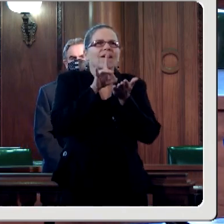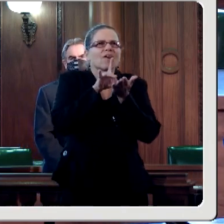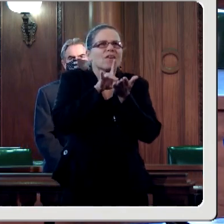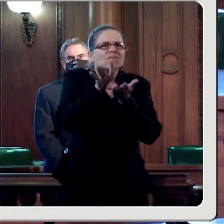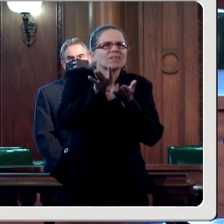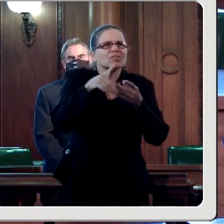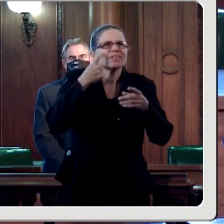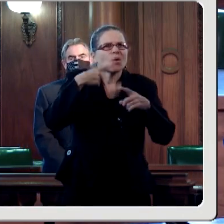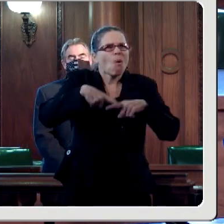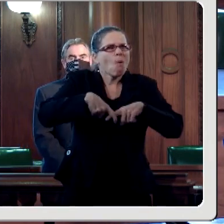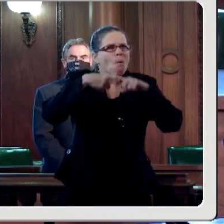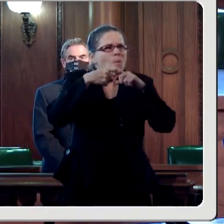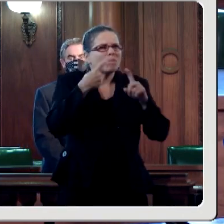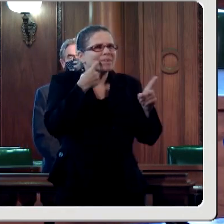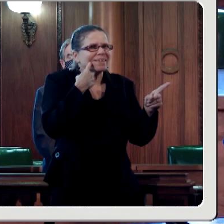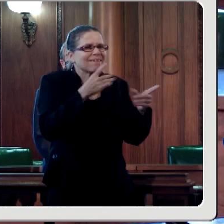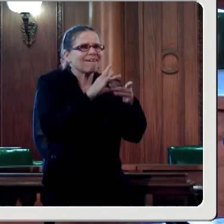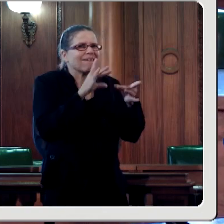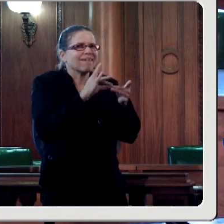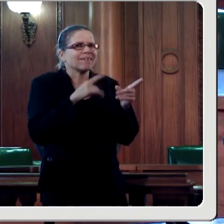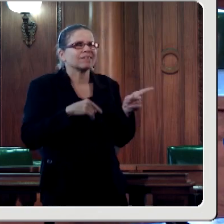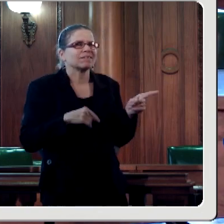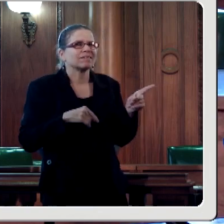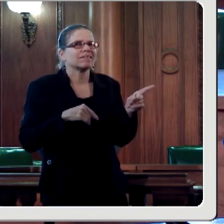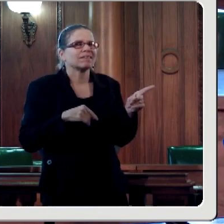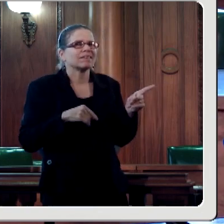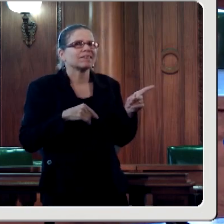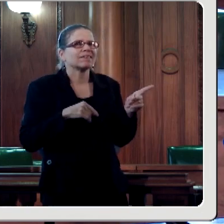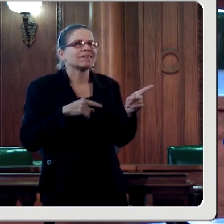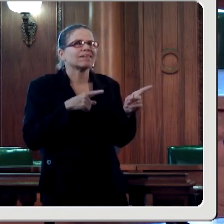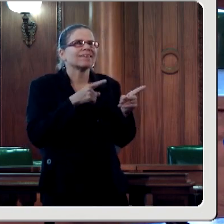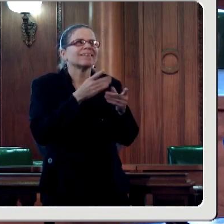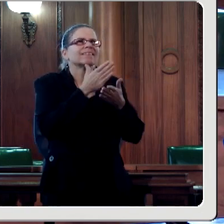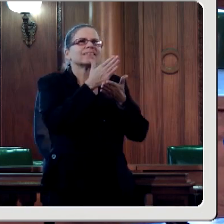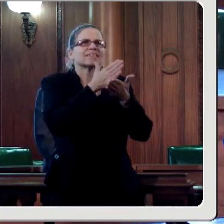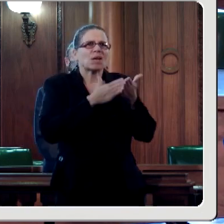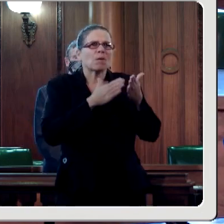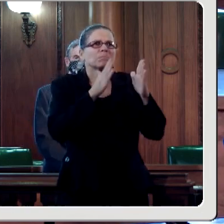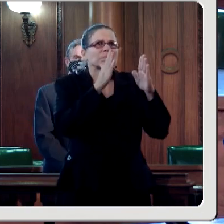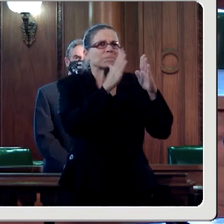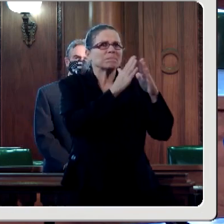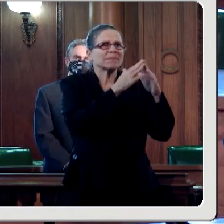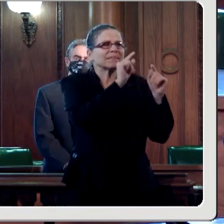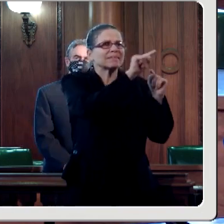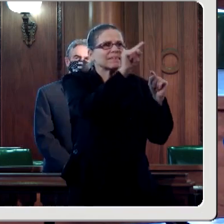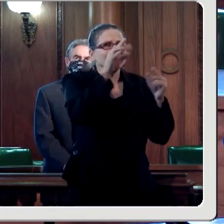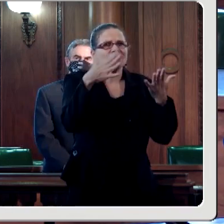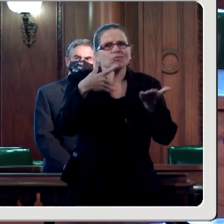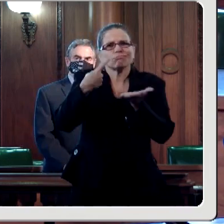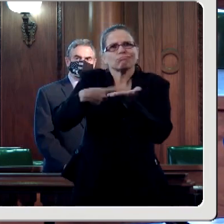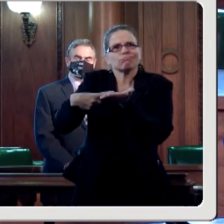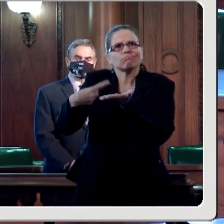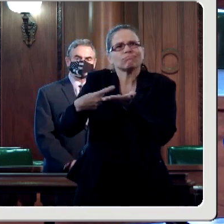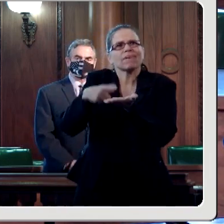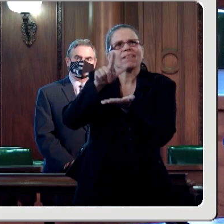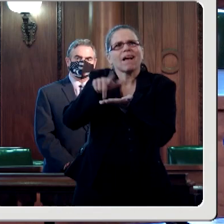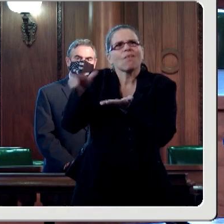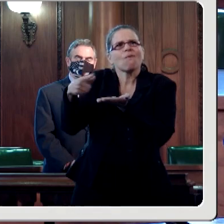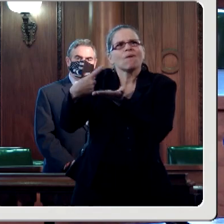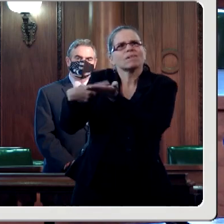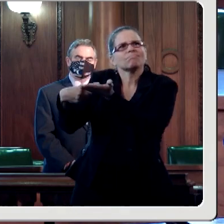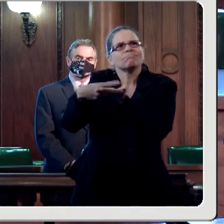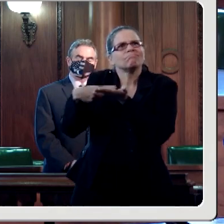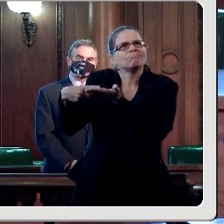had conversations with their larger property managers about what they intend to do with most of it, and they came before the city that they did not intend